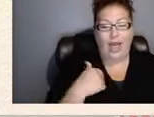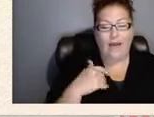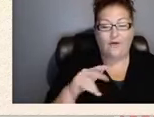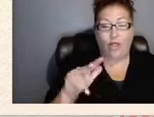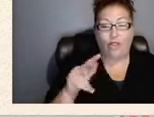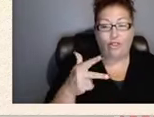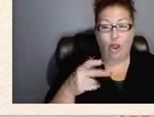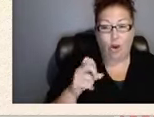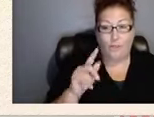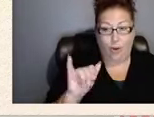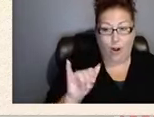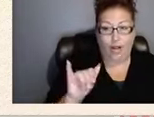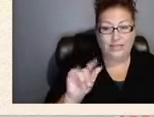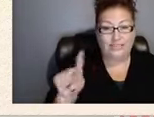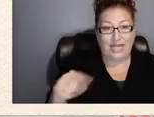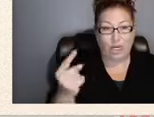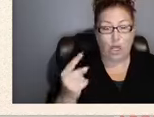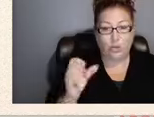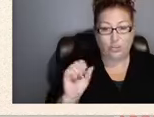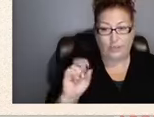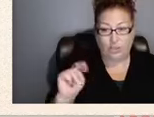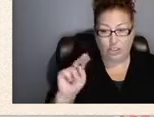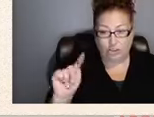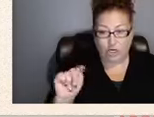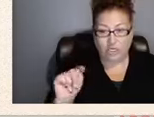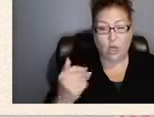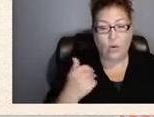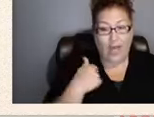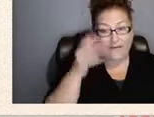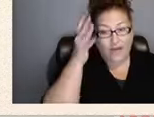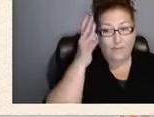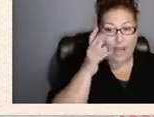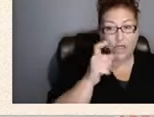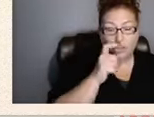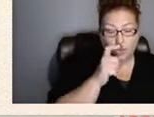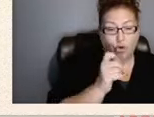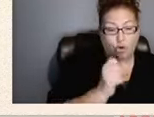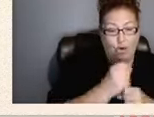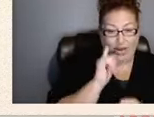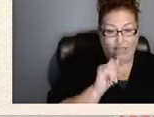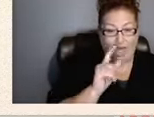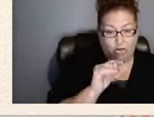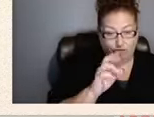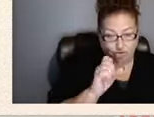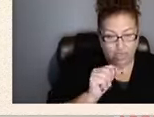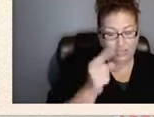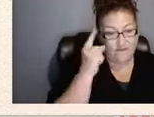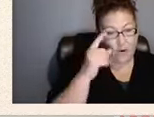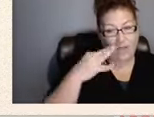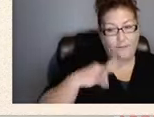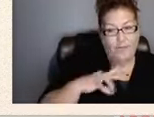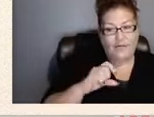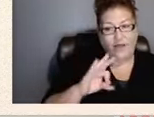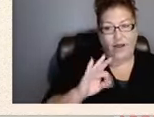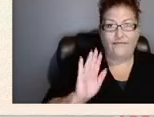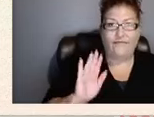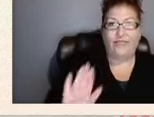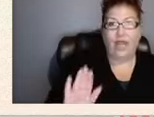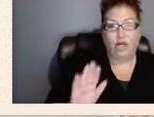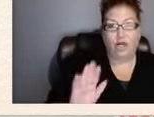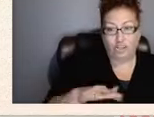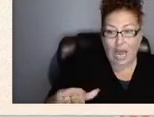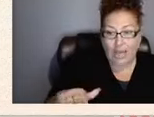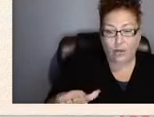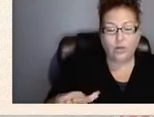trust and we have parents who are creating the trust for the benefit of their child